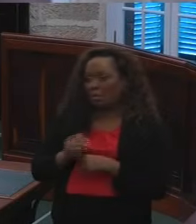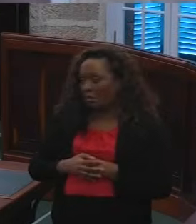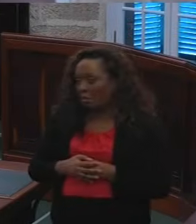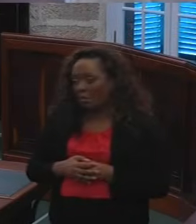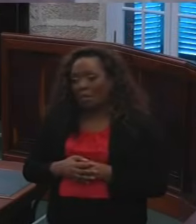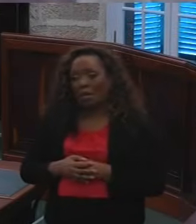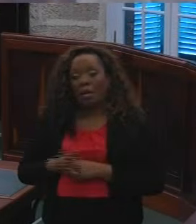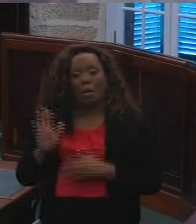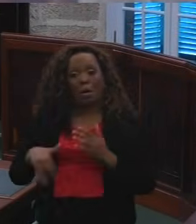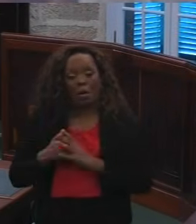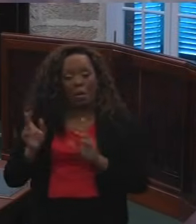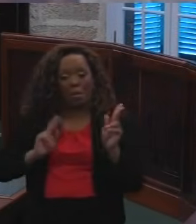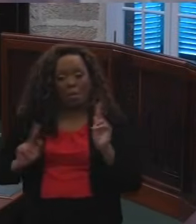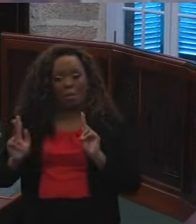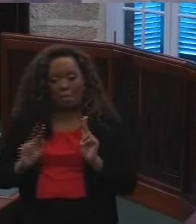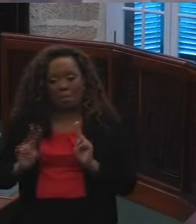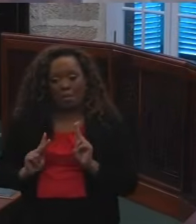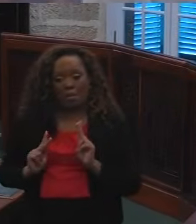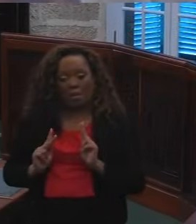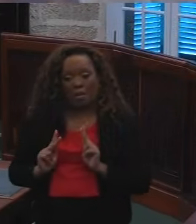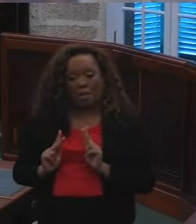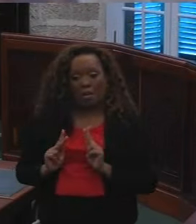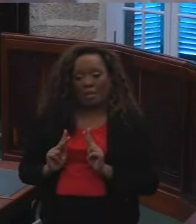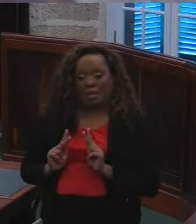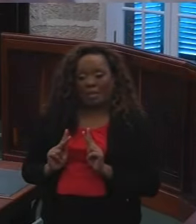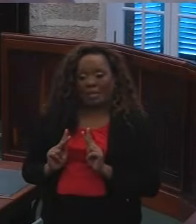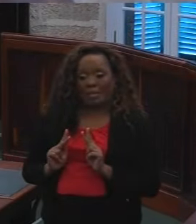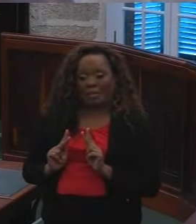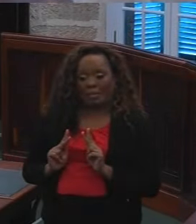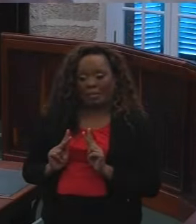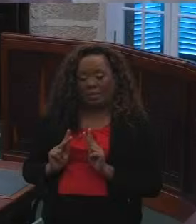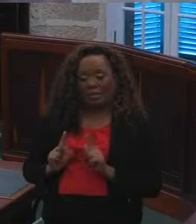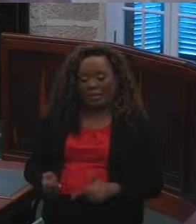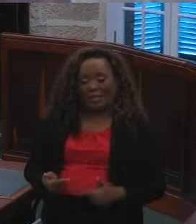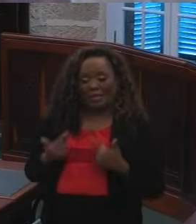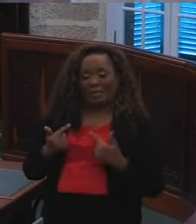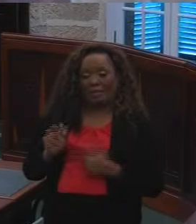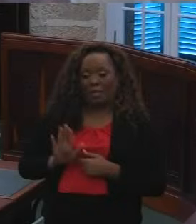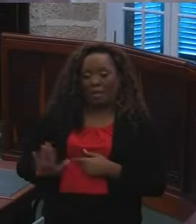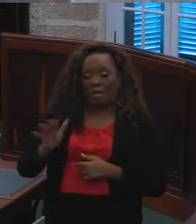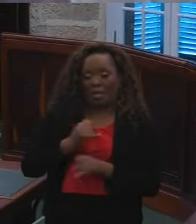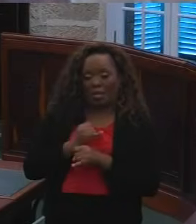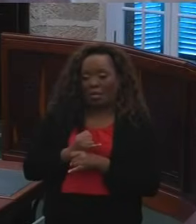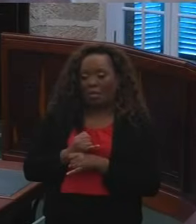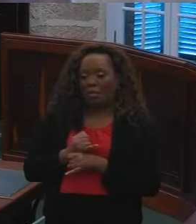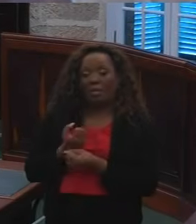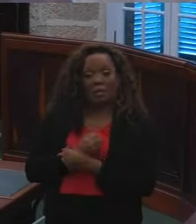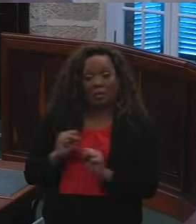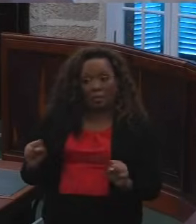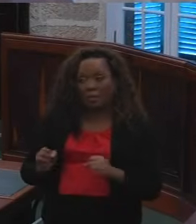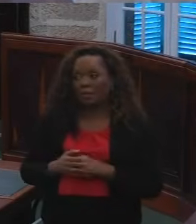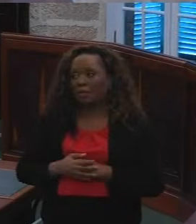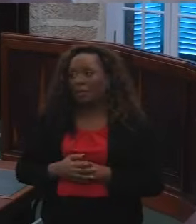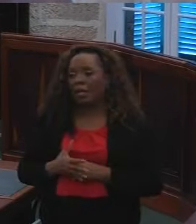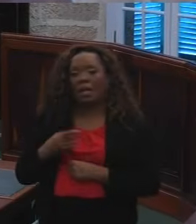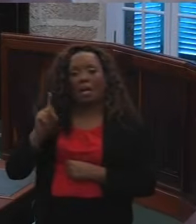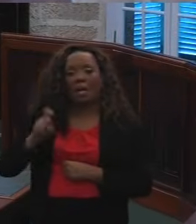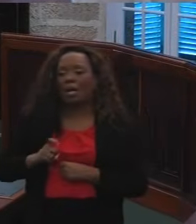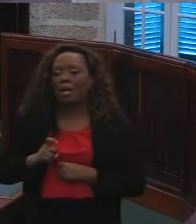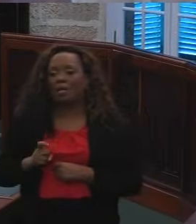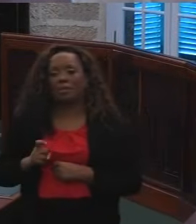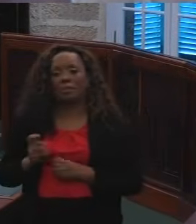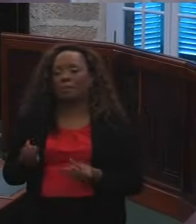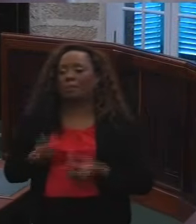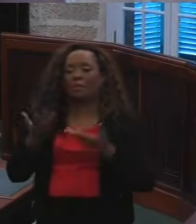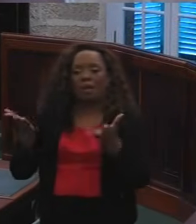your care, and the provision of any service agreement concluded during the financial year. So you have to give me everything